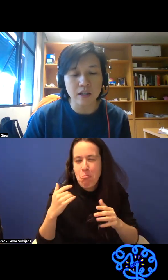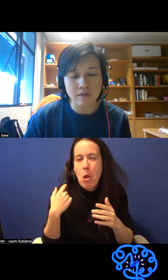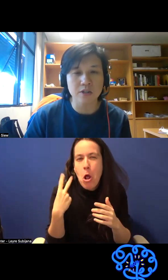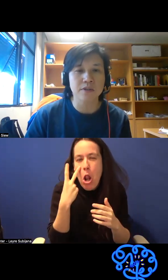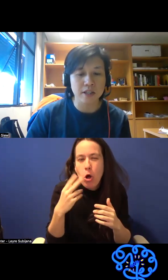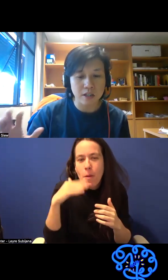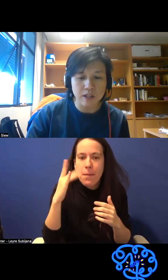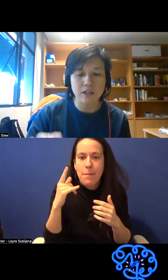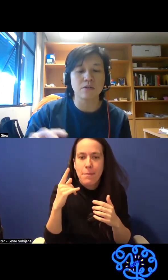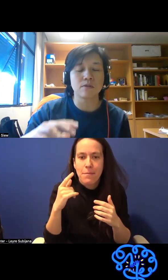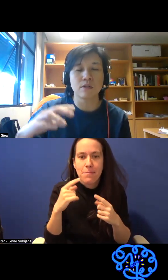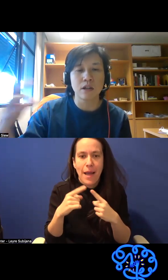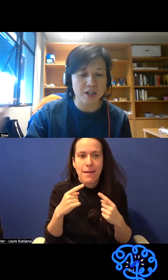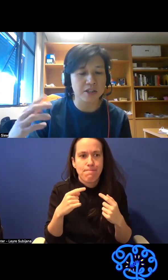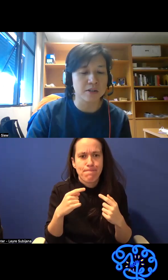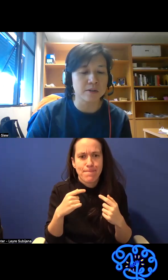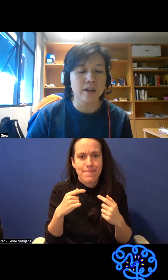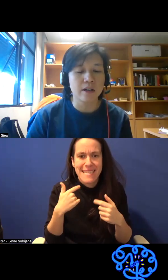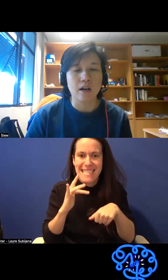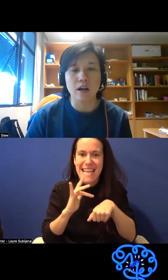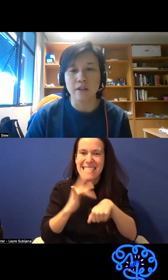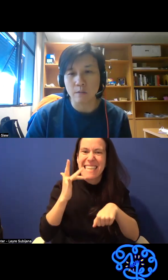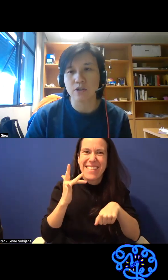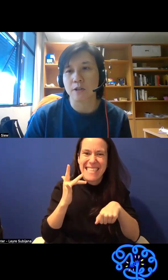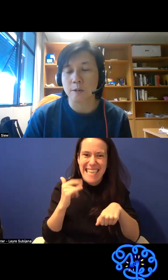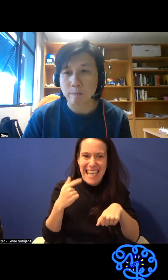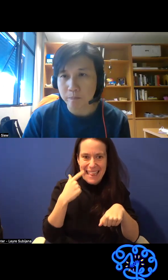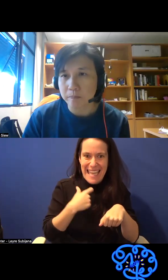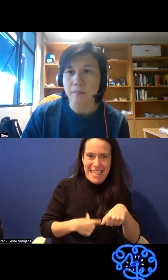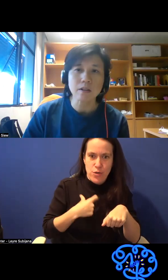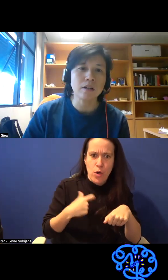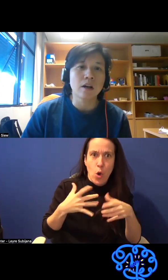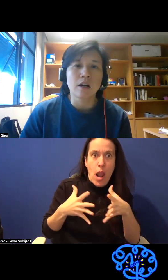an individual sensitivity to larger scale network structure.